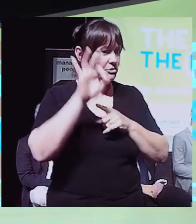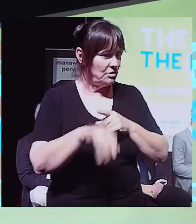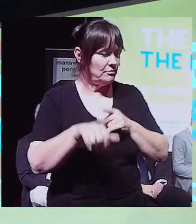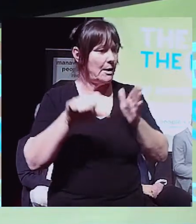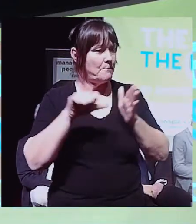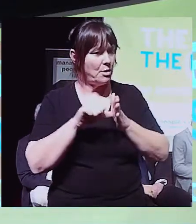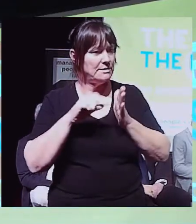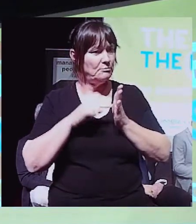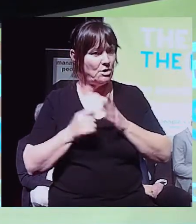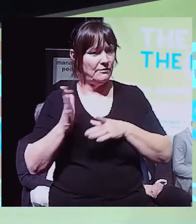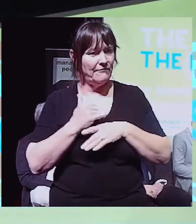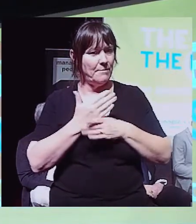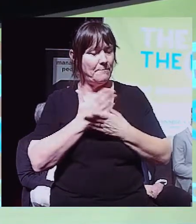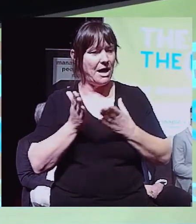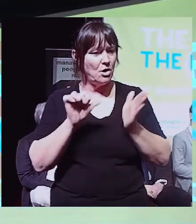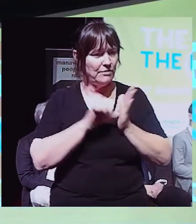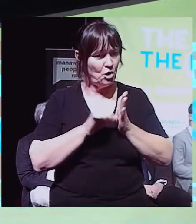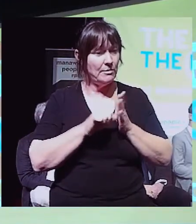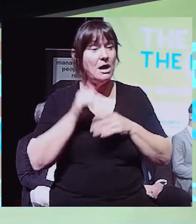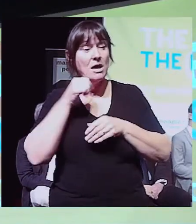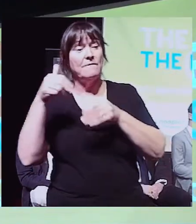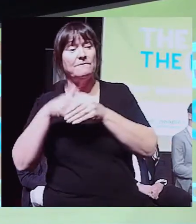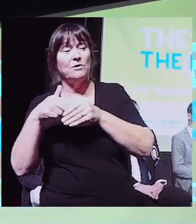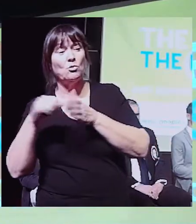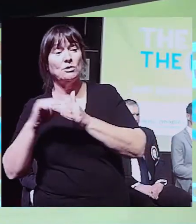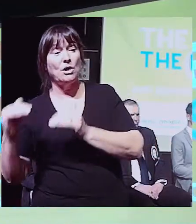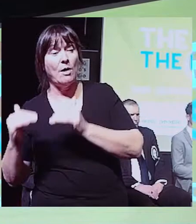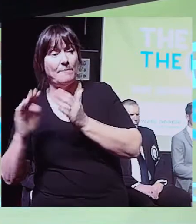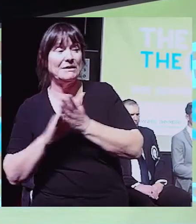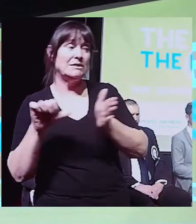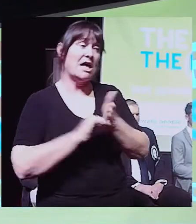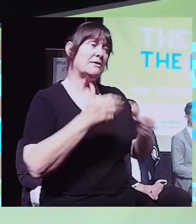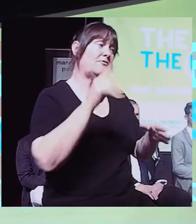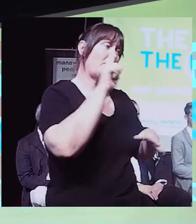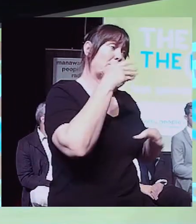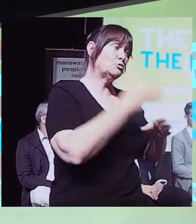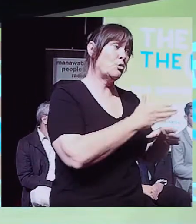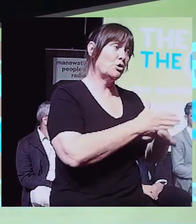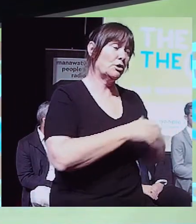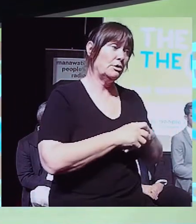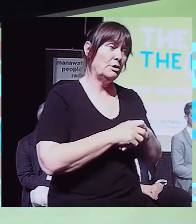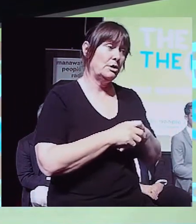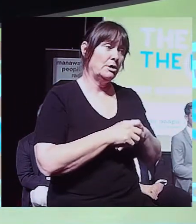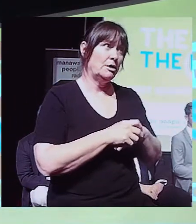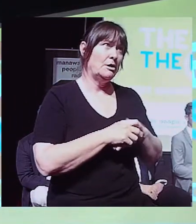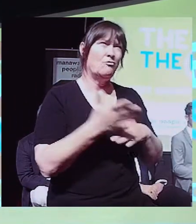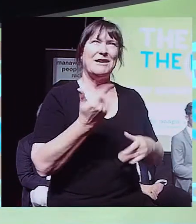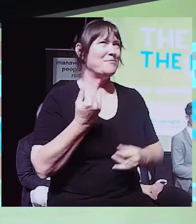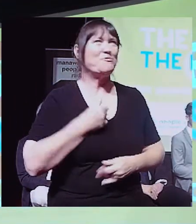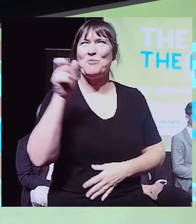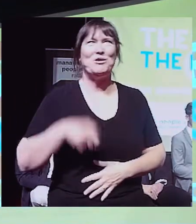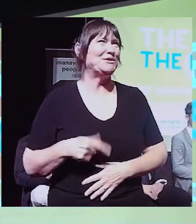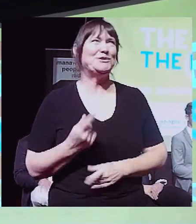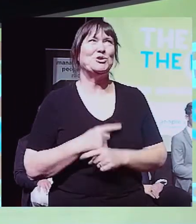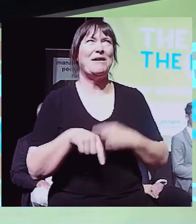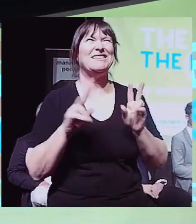of the economy. When you raise fuel prices, it makes it harder for people to work. I am really the wrong candidate. All